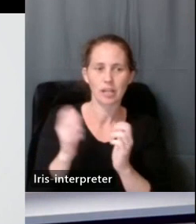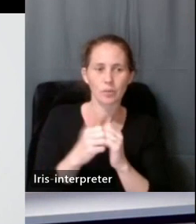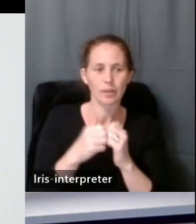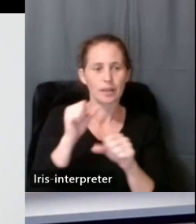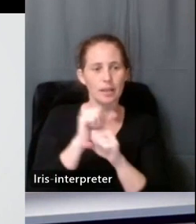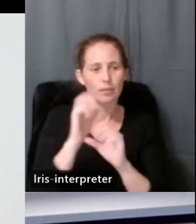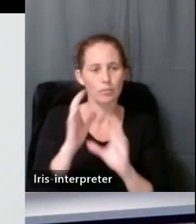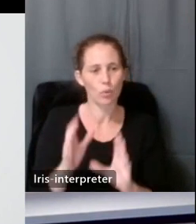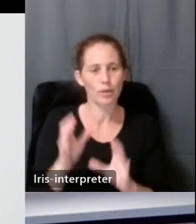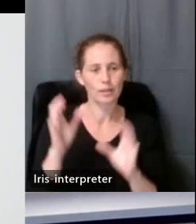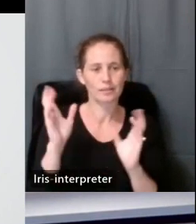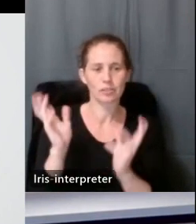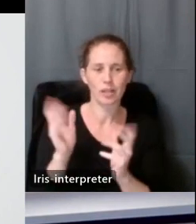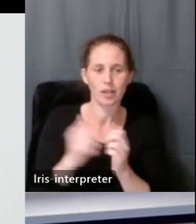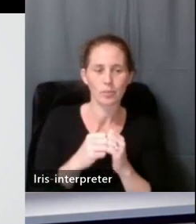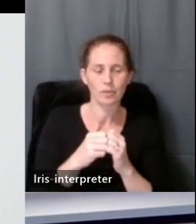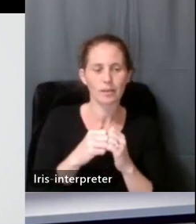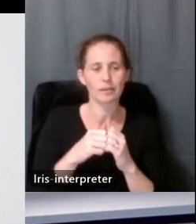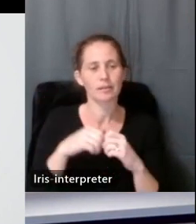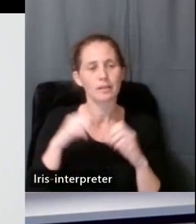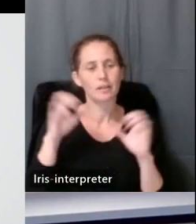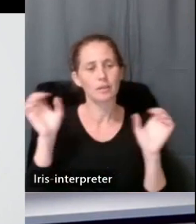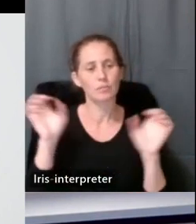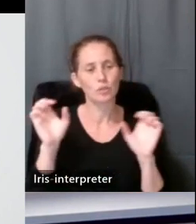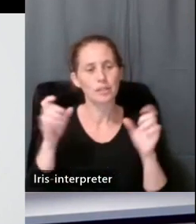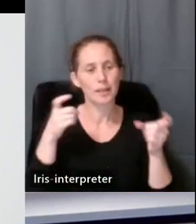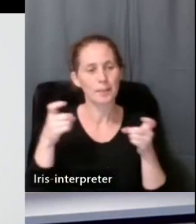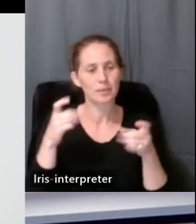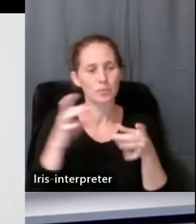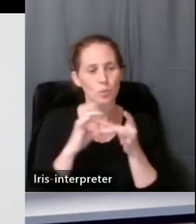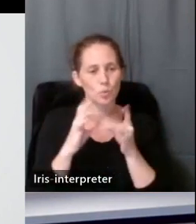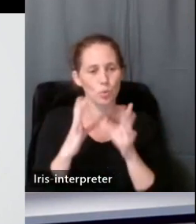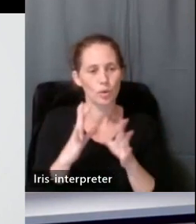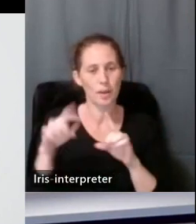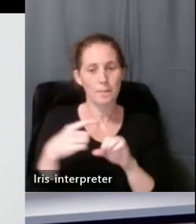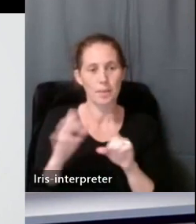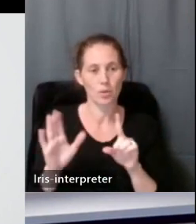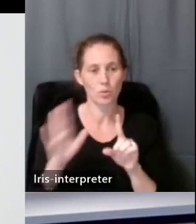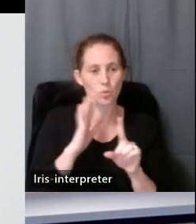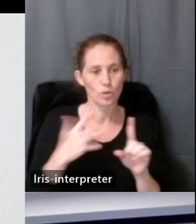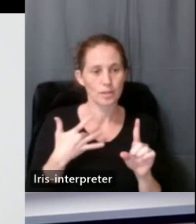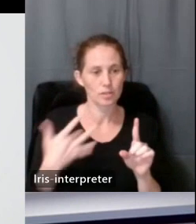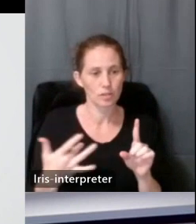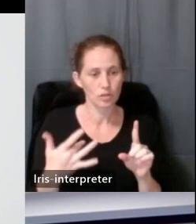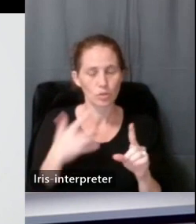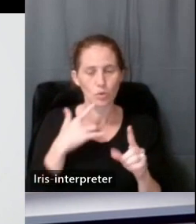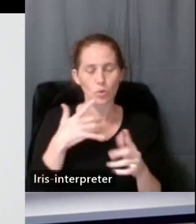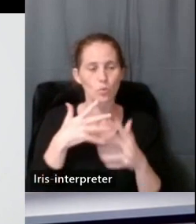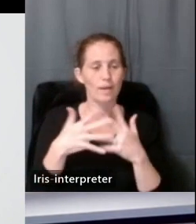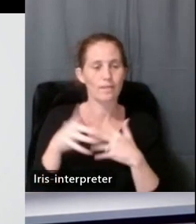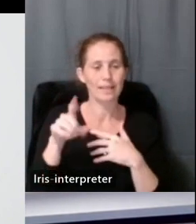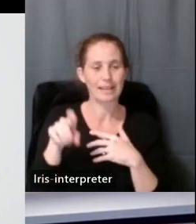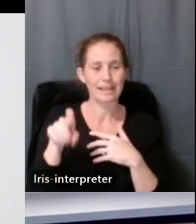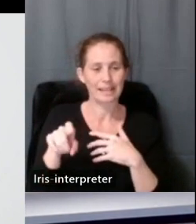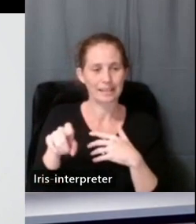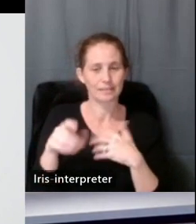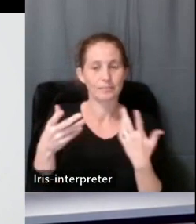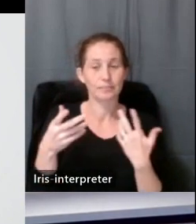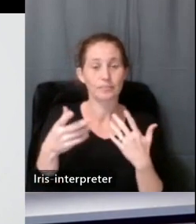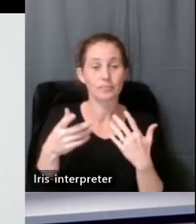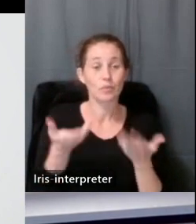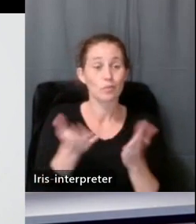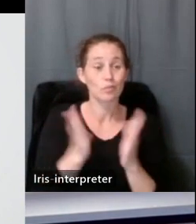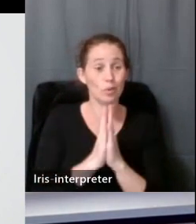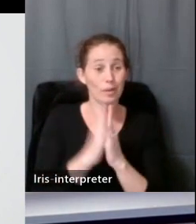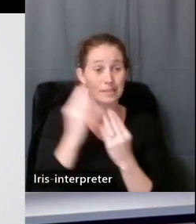with the emergency management coordinator about your concerns or about whatever the need is.